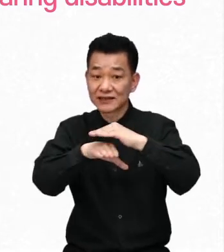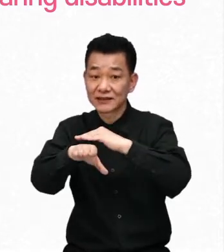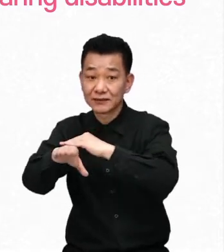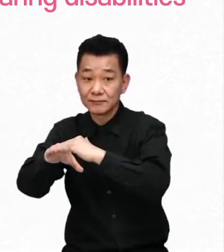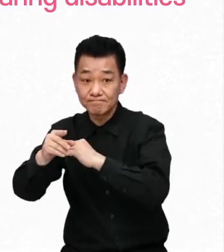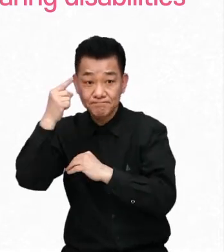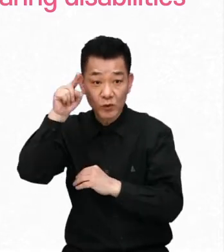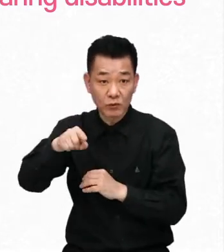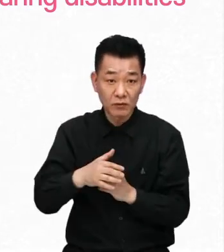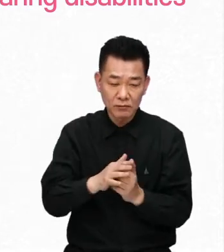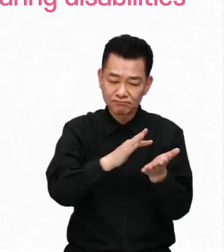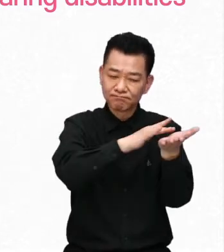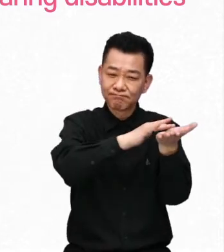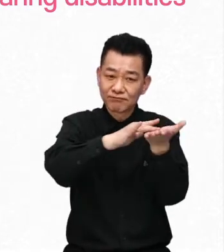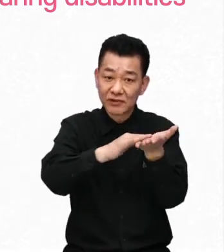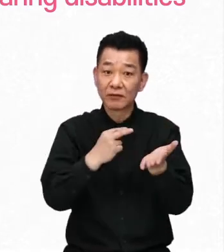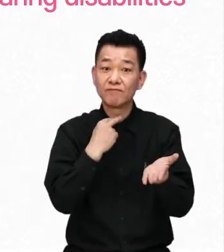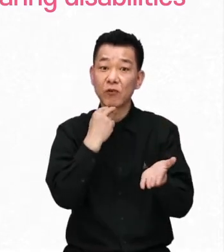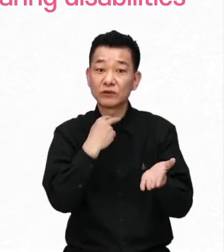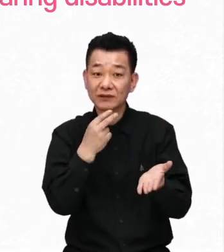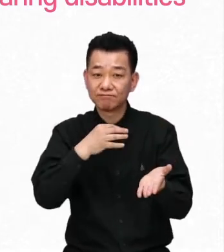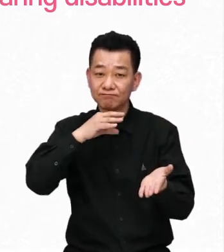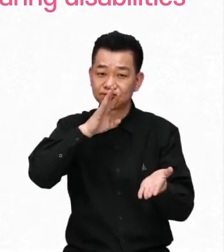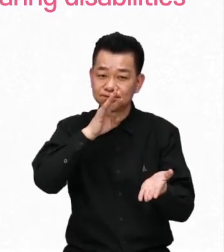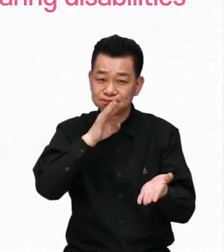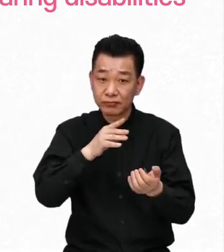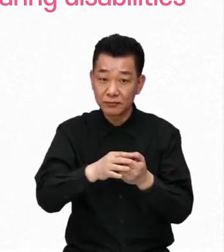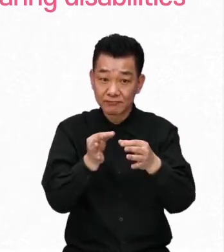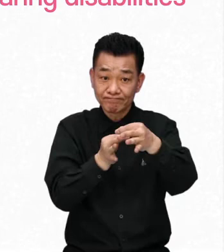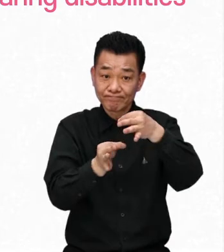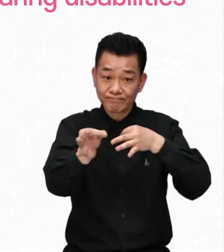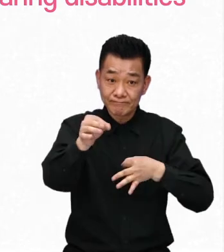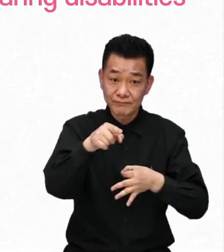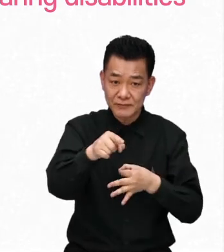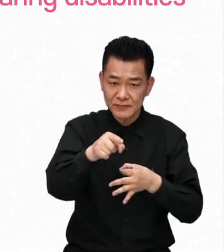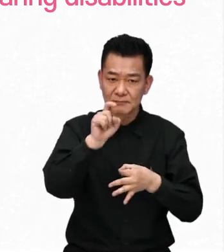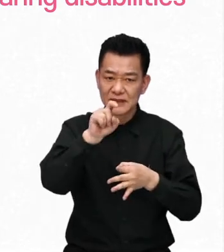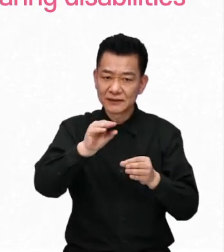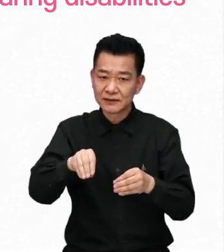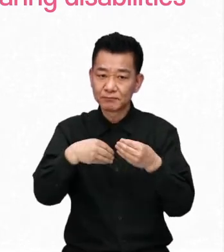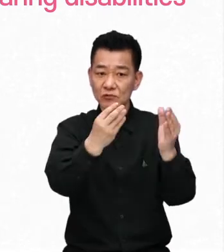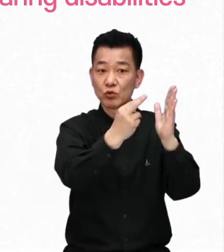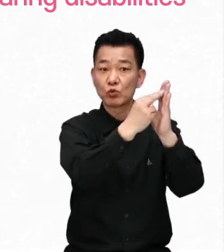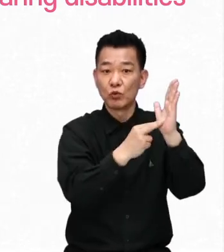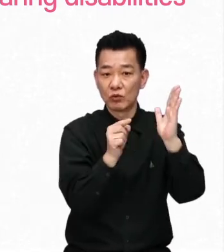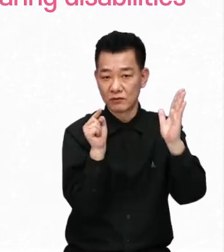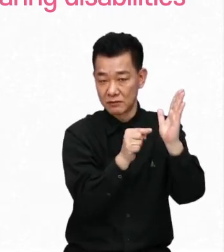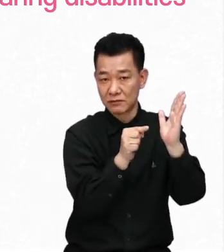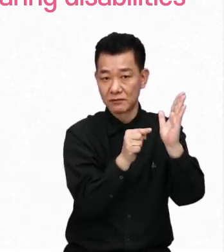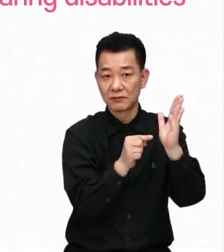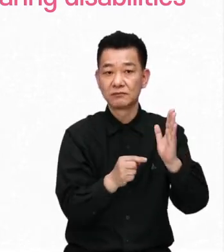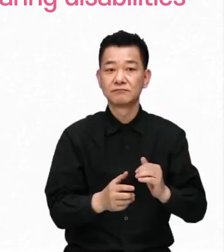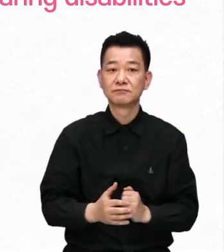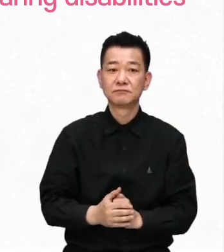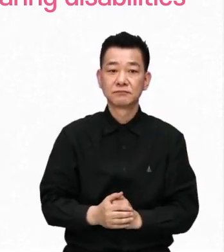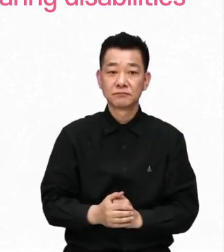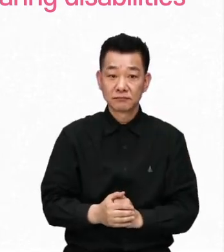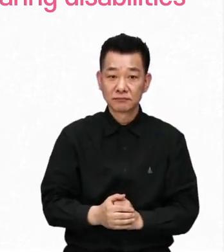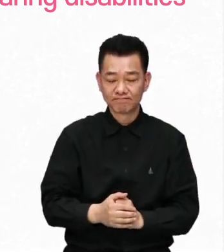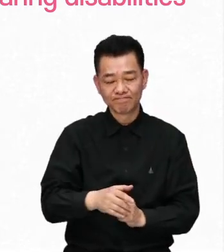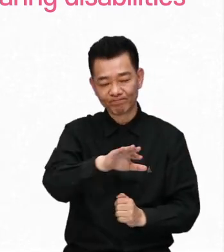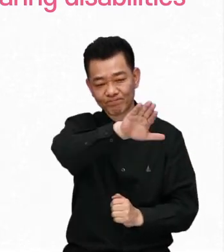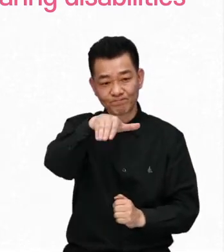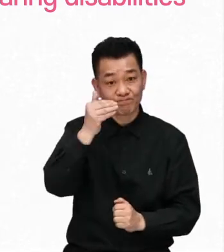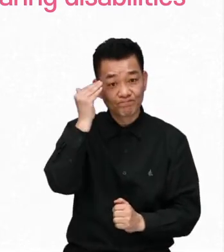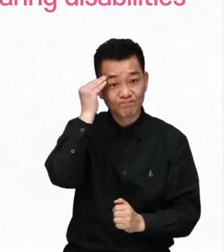formats, providing in Braille or voice, in order to increase accessibility for persons with visual or hearing disabilities.